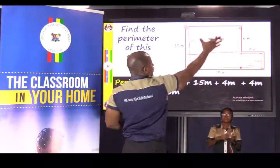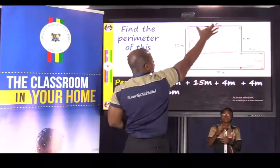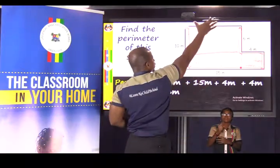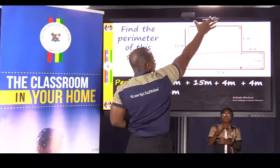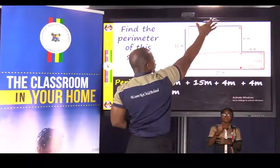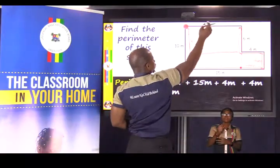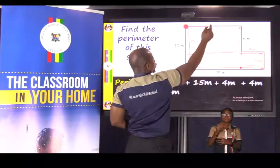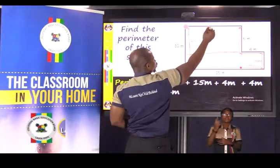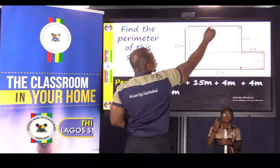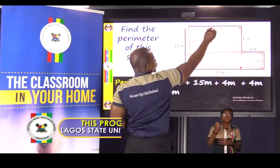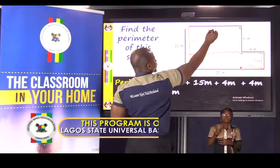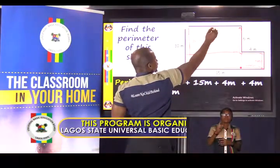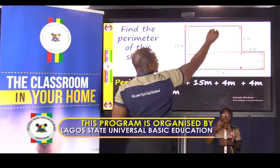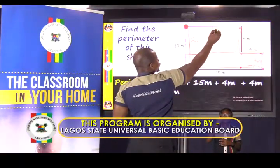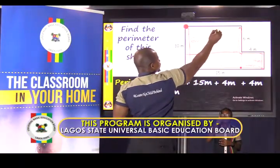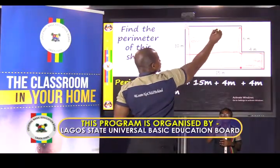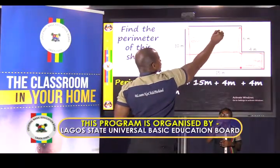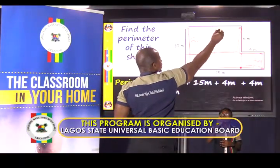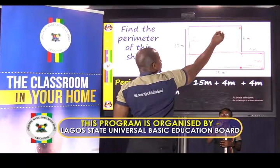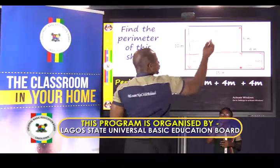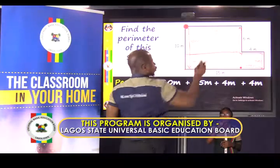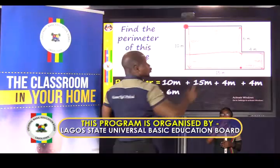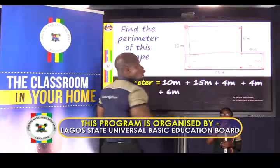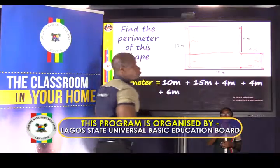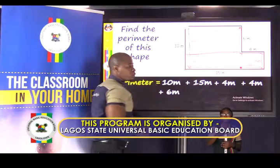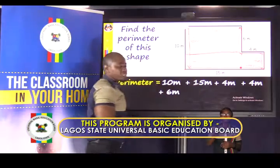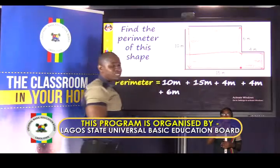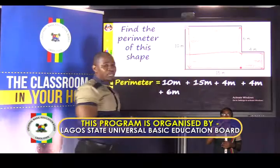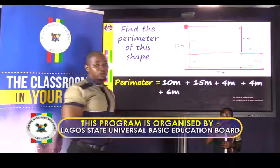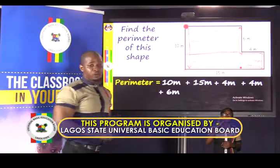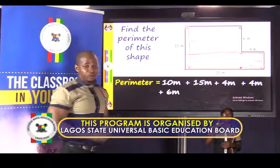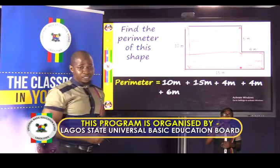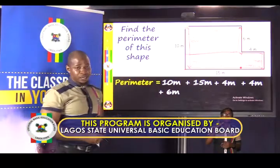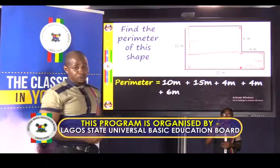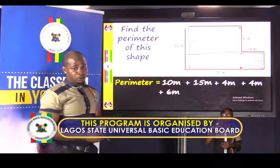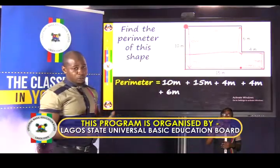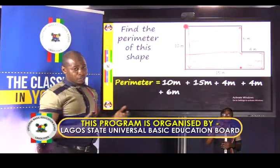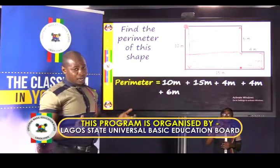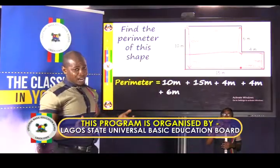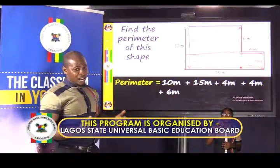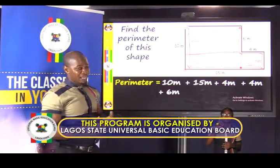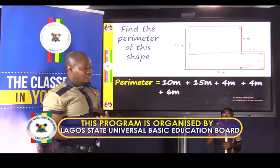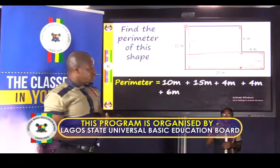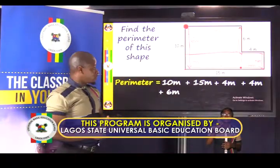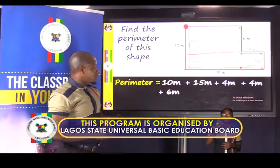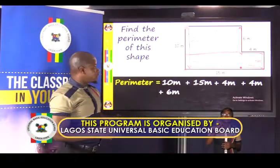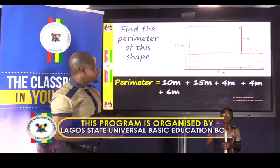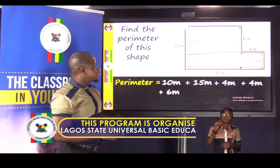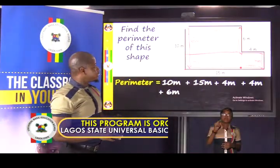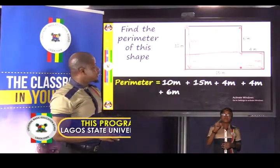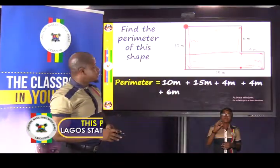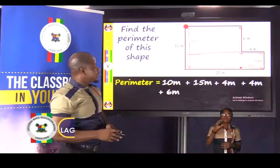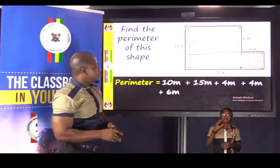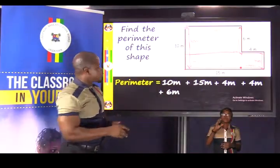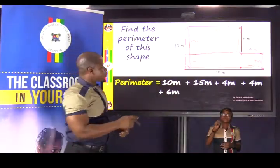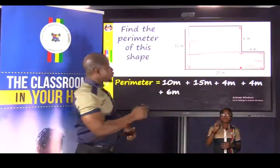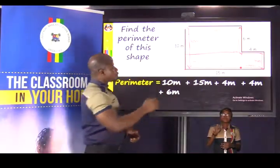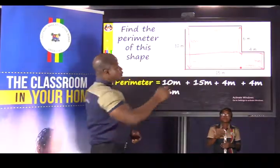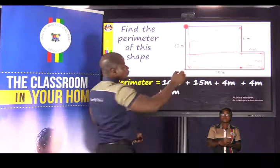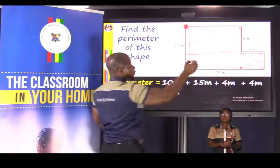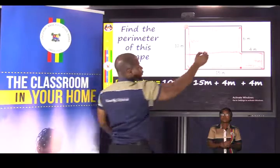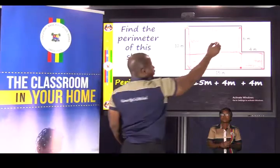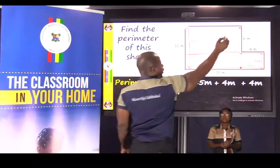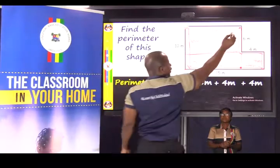meters, the other one on top will be 11 meters, because opposite sides of a rectangle are equal. Okay,